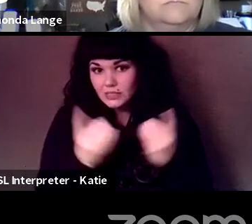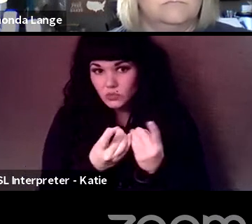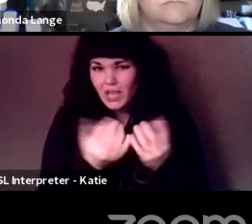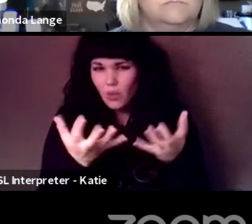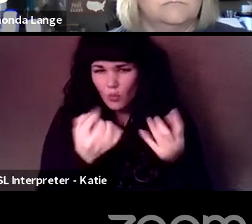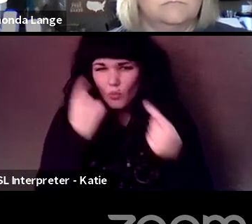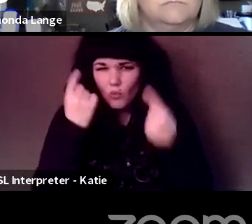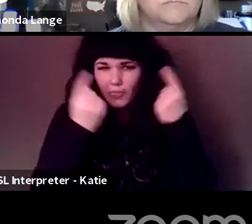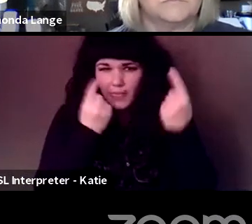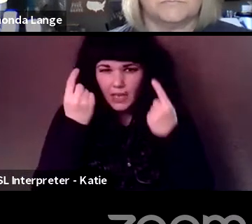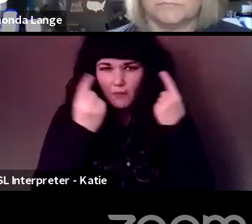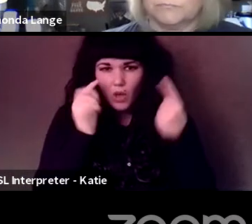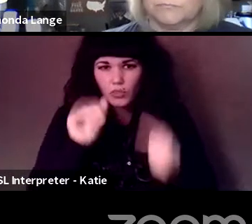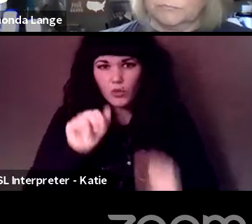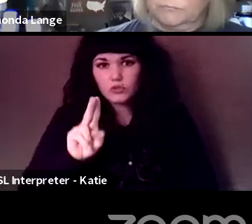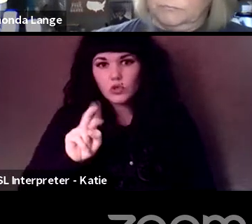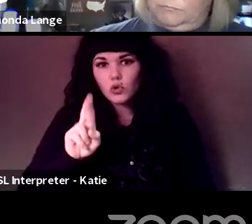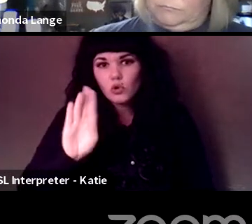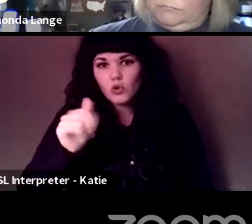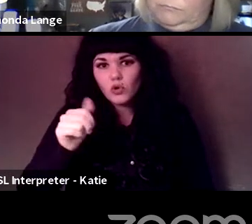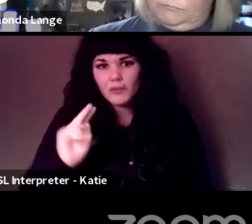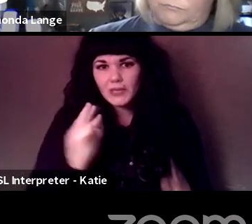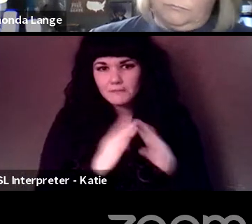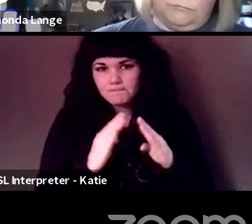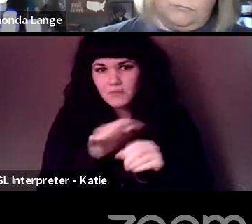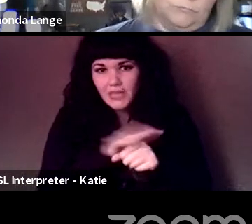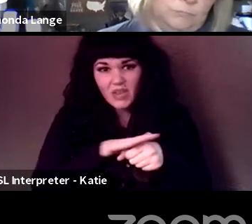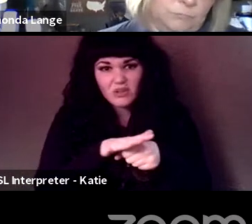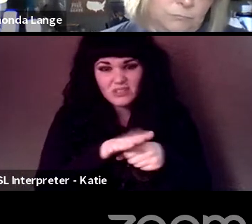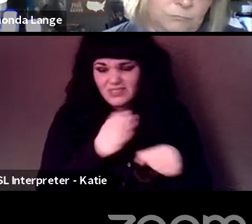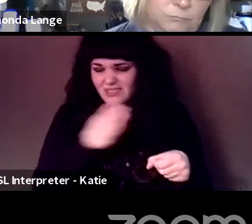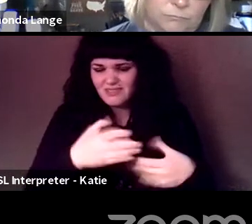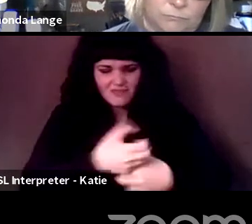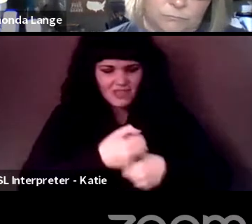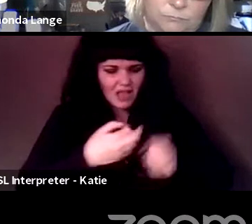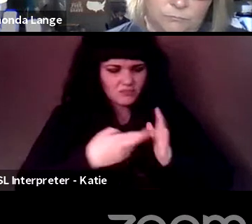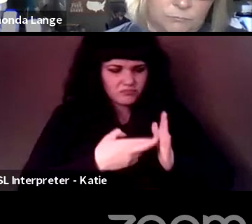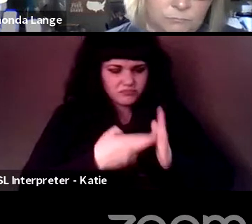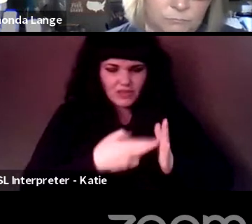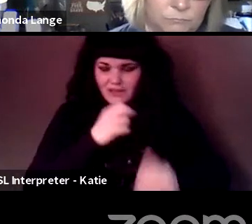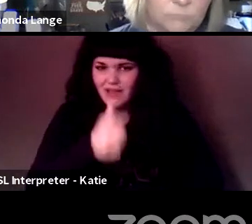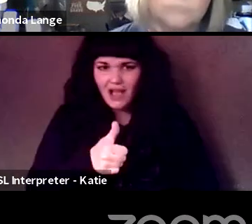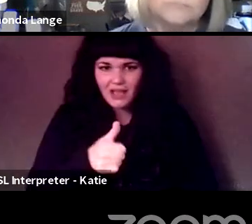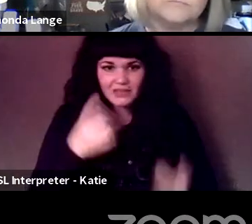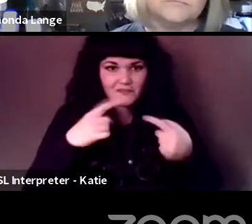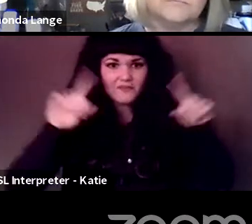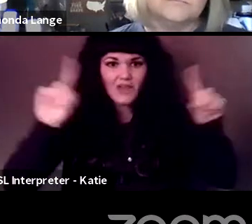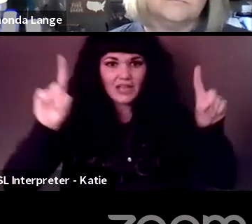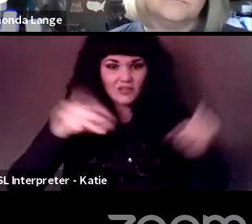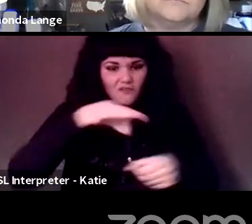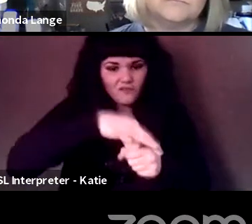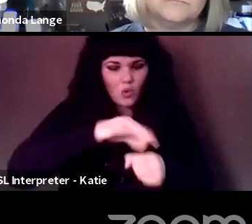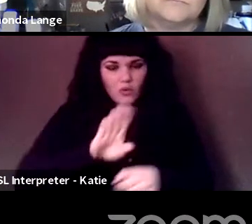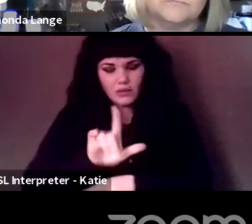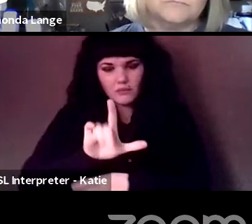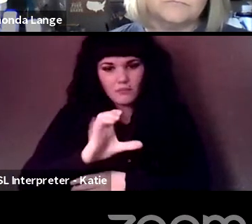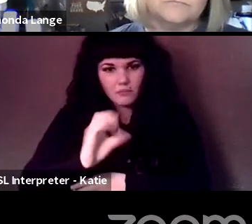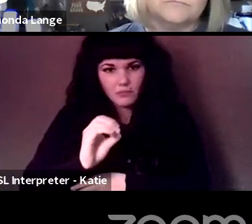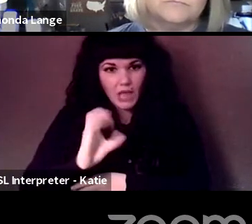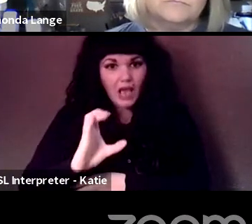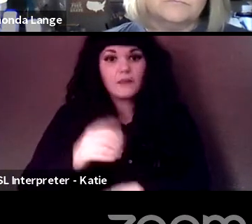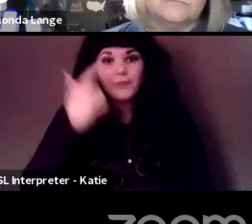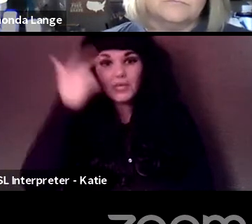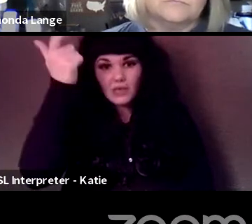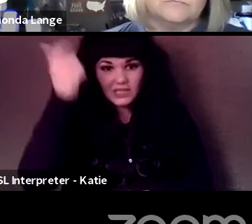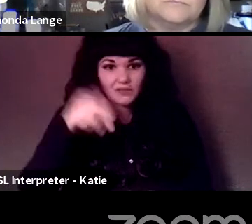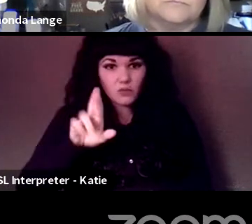been represented, that have not been an effective voting bloc because of the redistricting in the past.